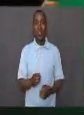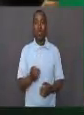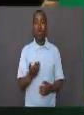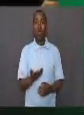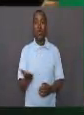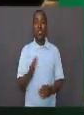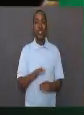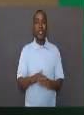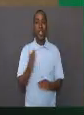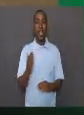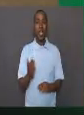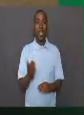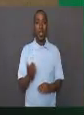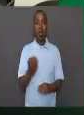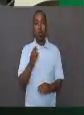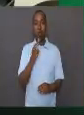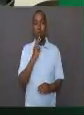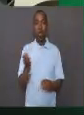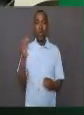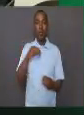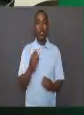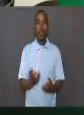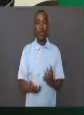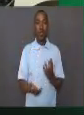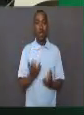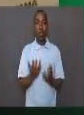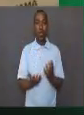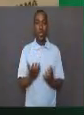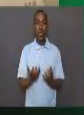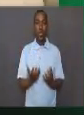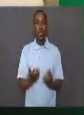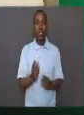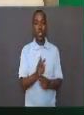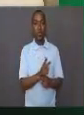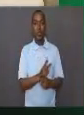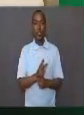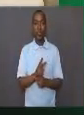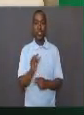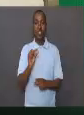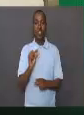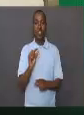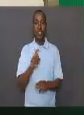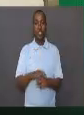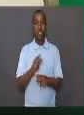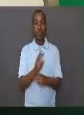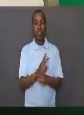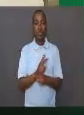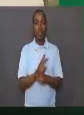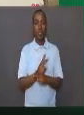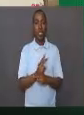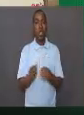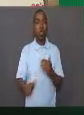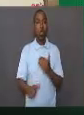object in boiling water and keeping it there for some time, the